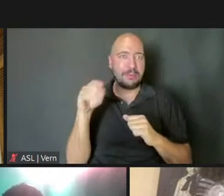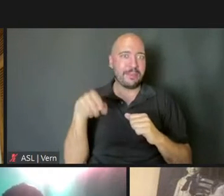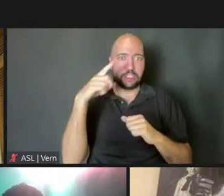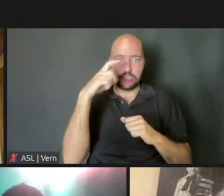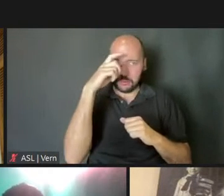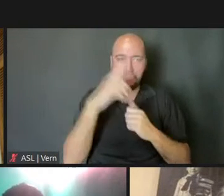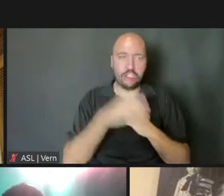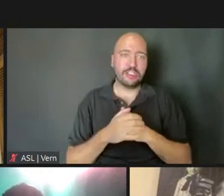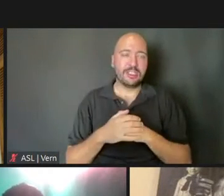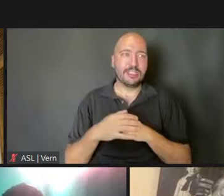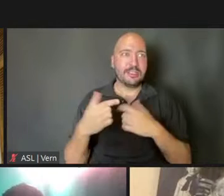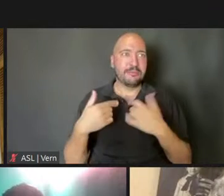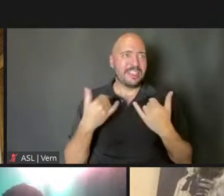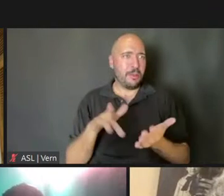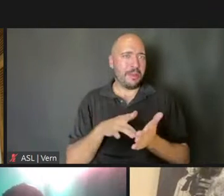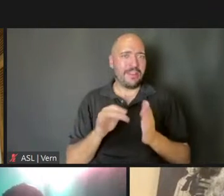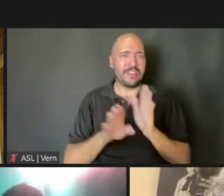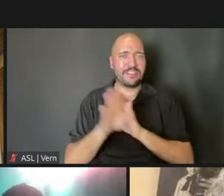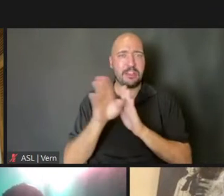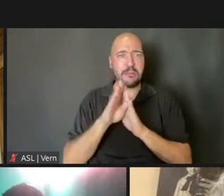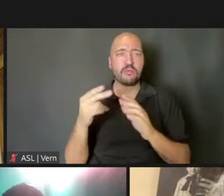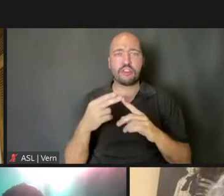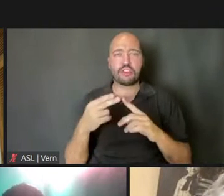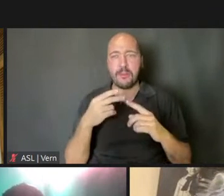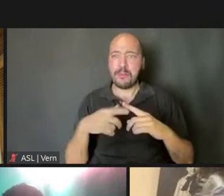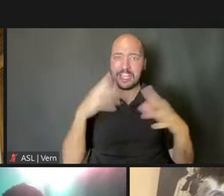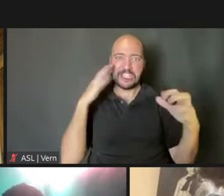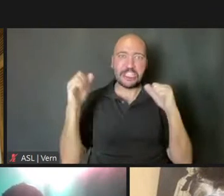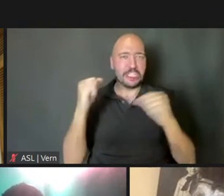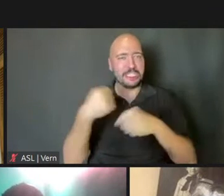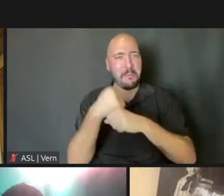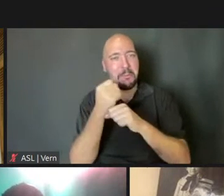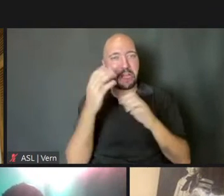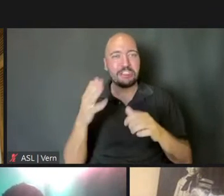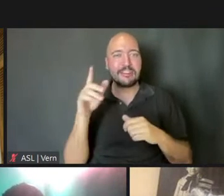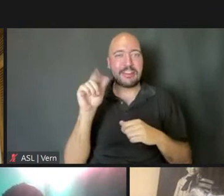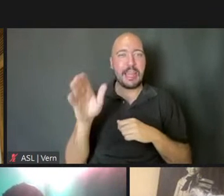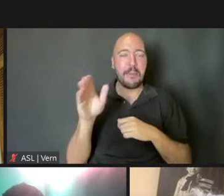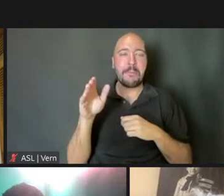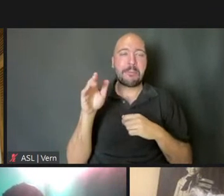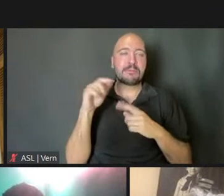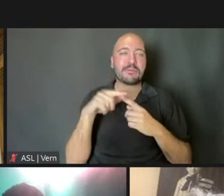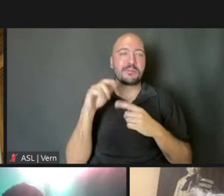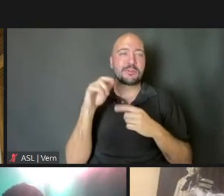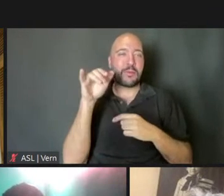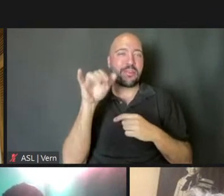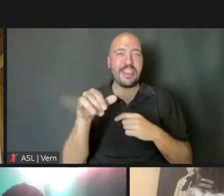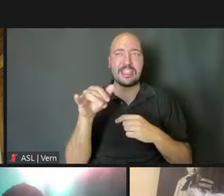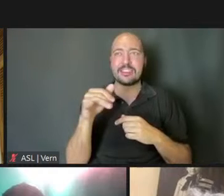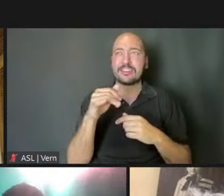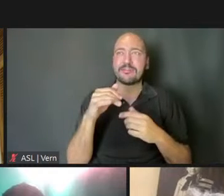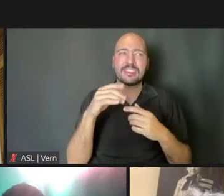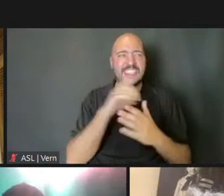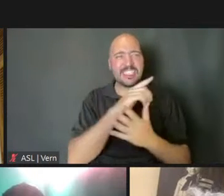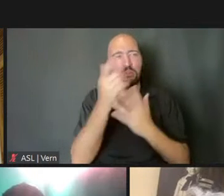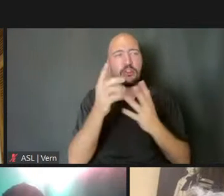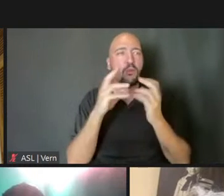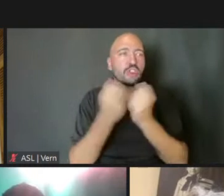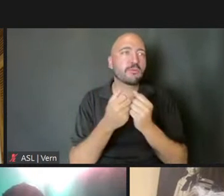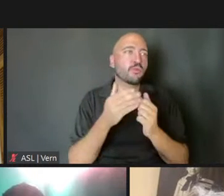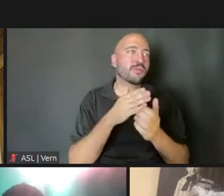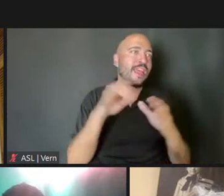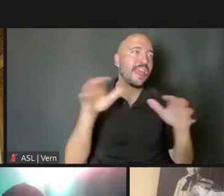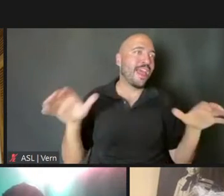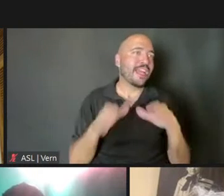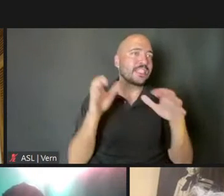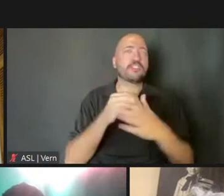of developing what I call the Shakers and Makers Lab, which will be a series of workshops between activists and artists